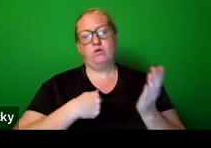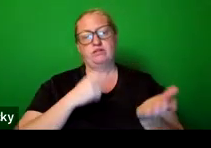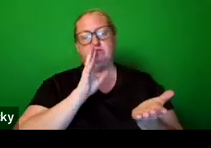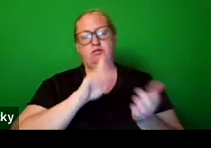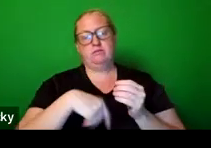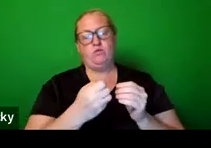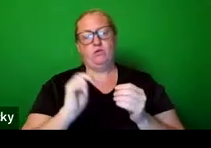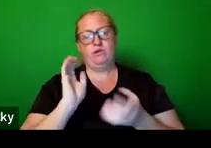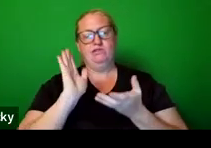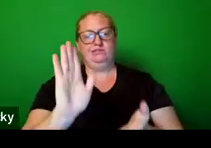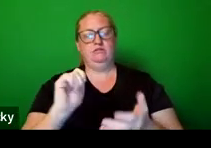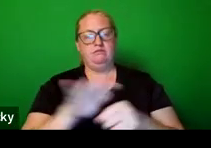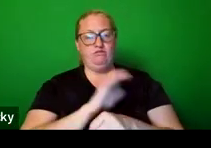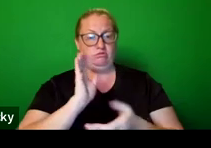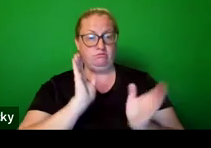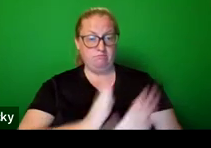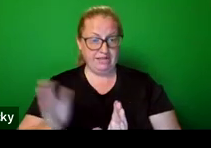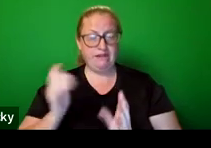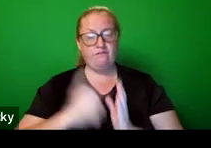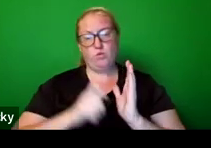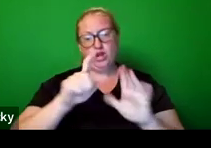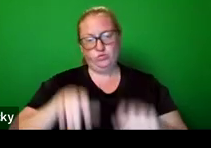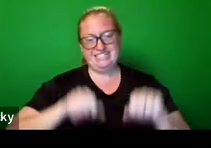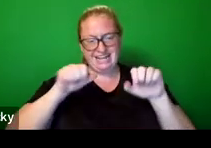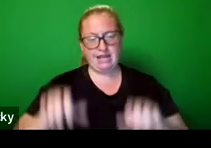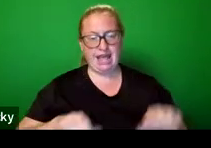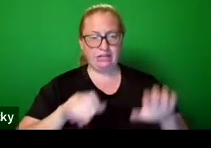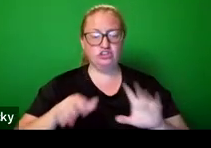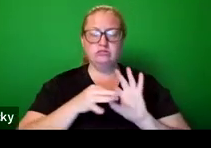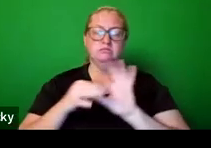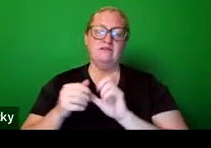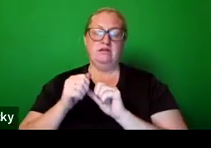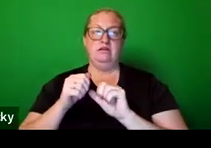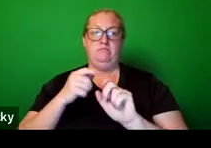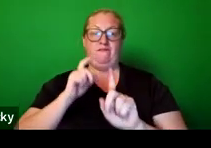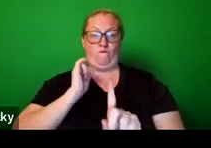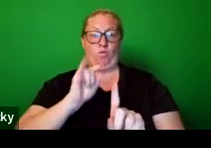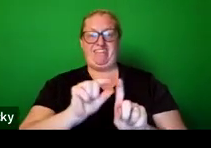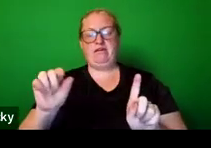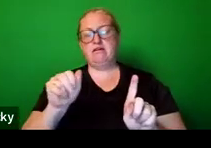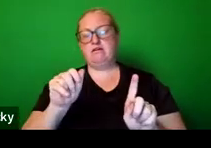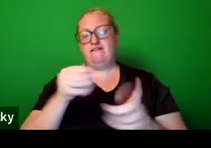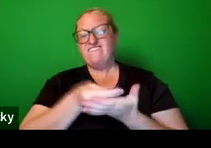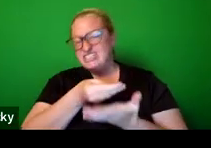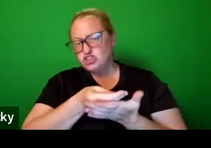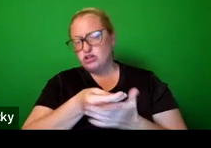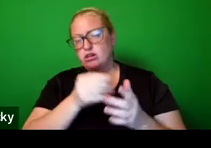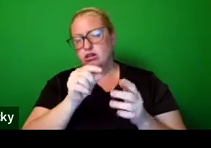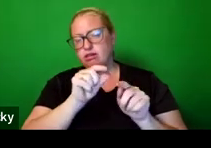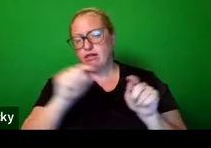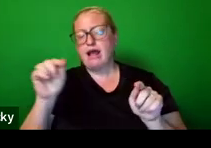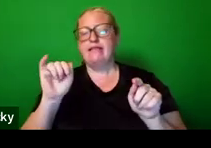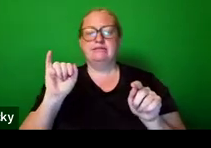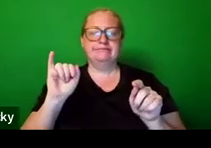the whole plan and what you take action on, but specific to the fiscal piece is where I think the savings